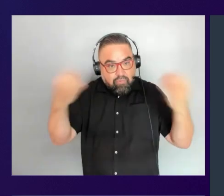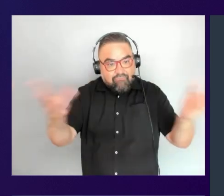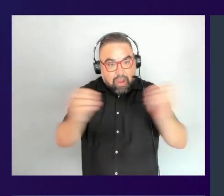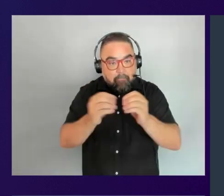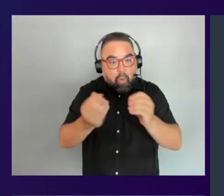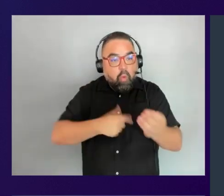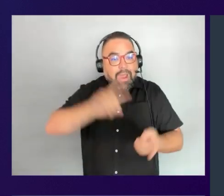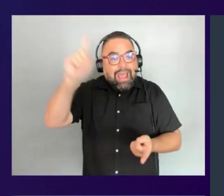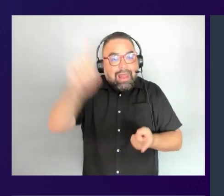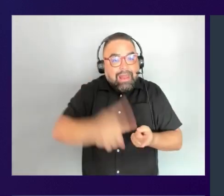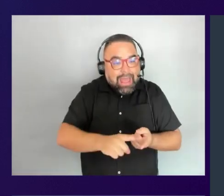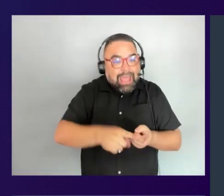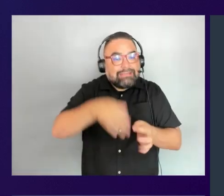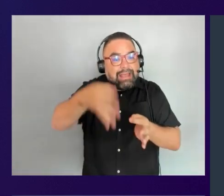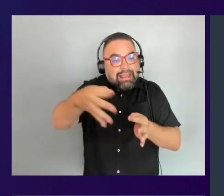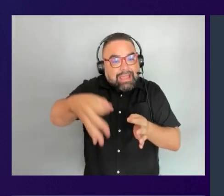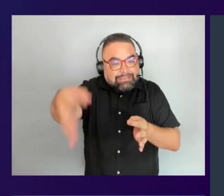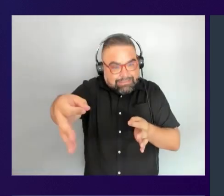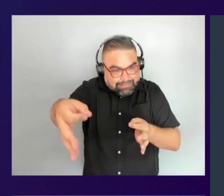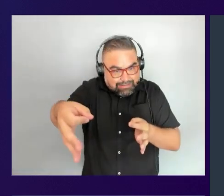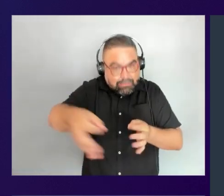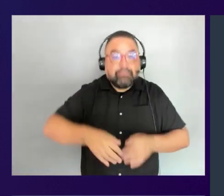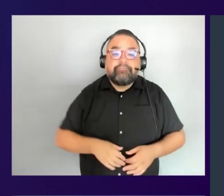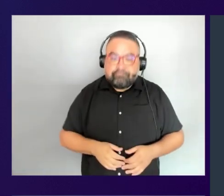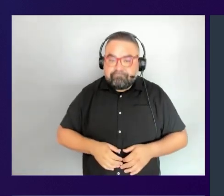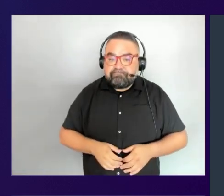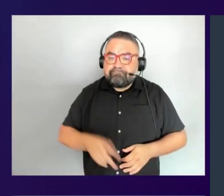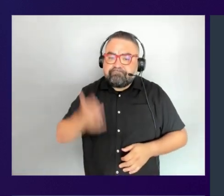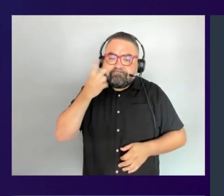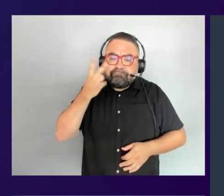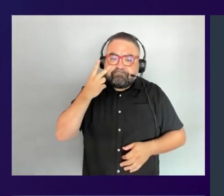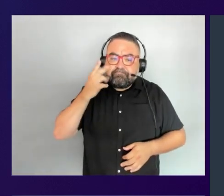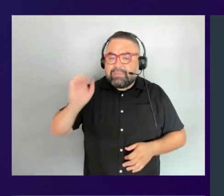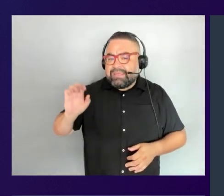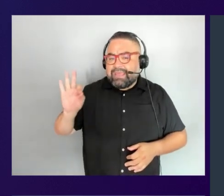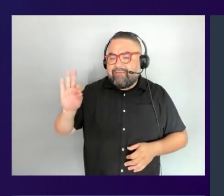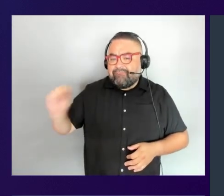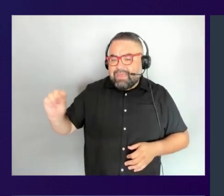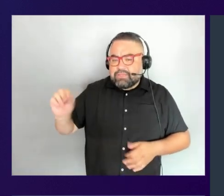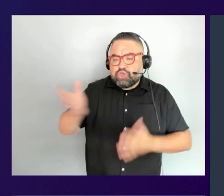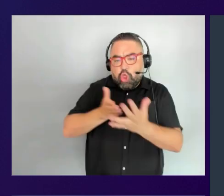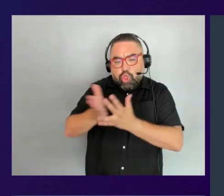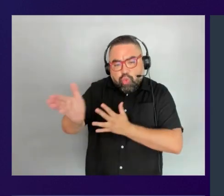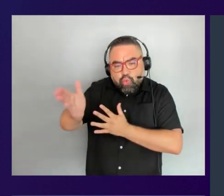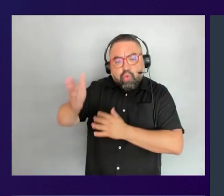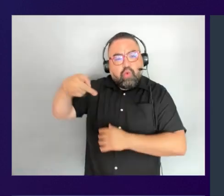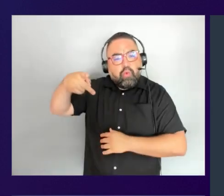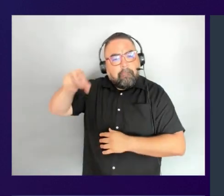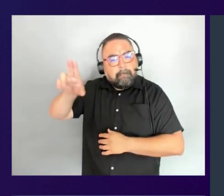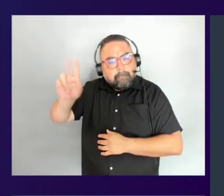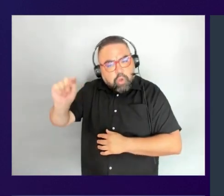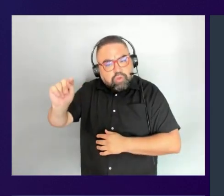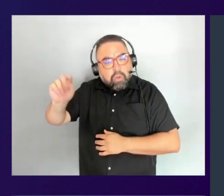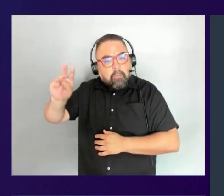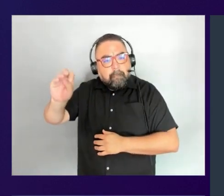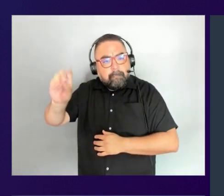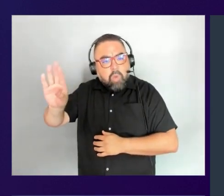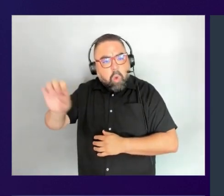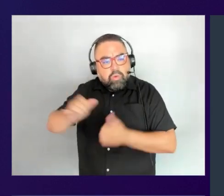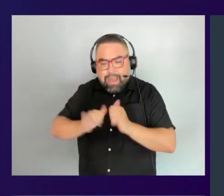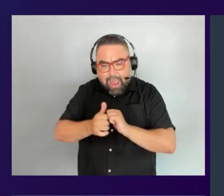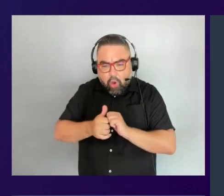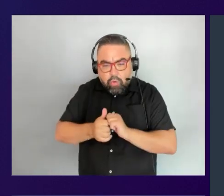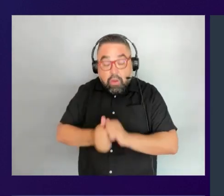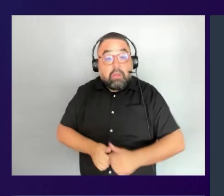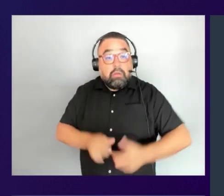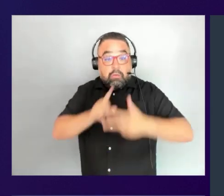Let's start with talking about EFS throughput modes today. Today, when we talk about EFS throughput modes, there are 3 options to choose